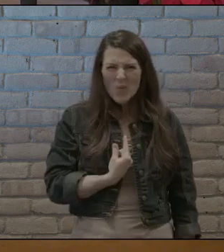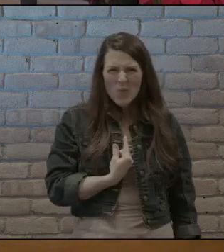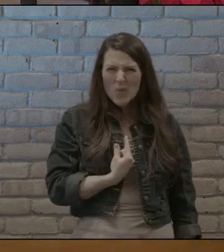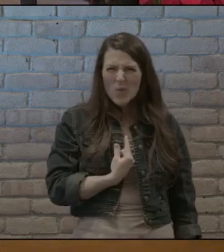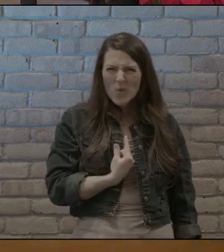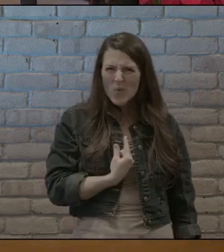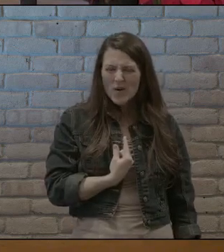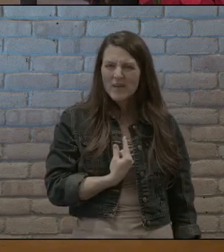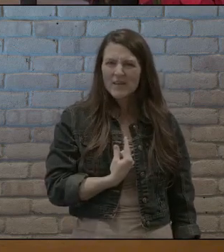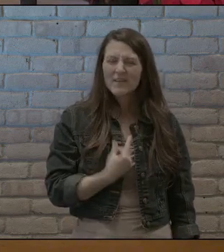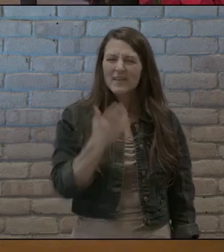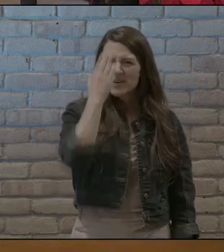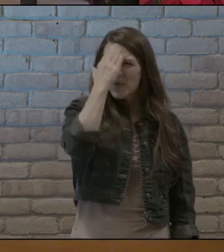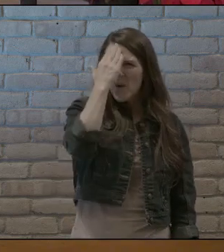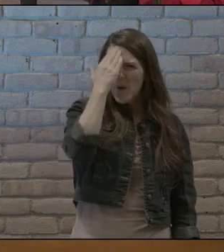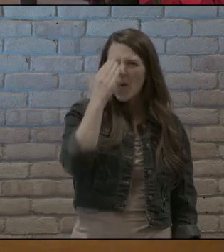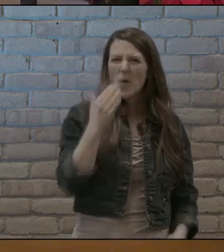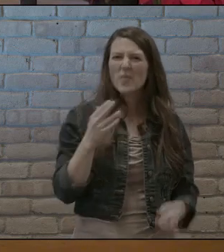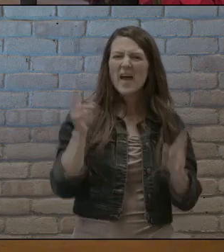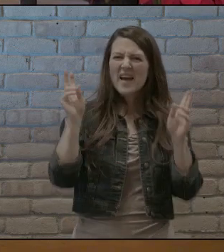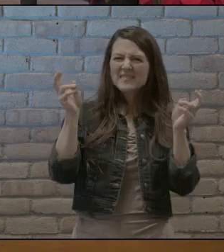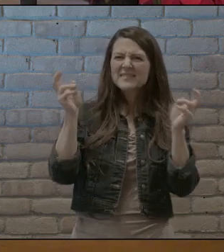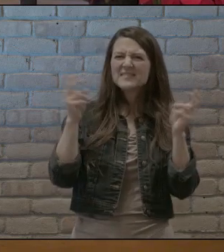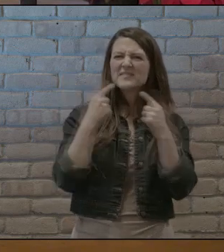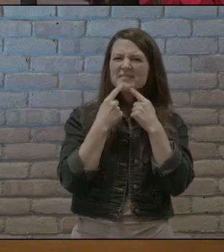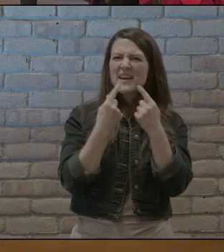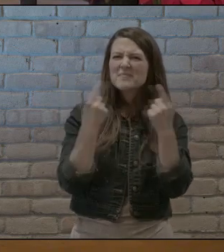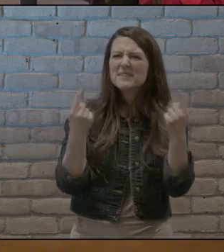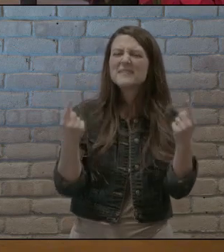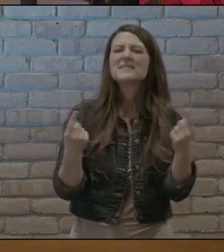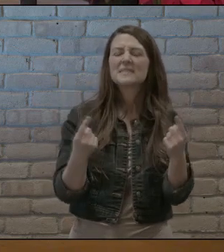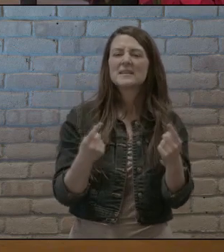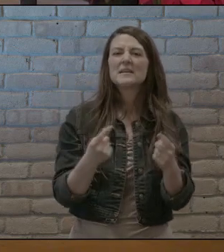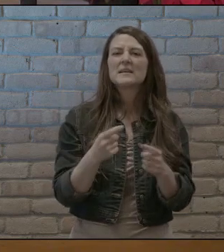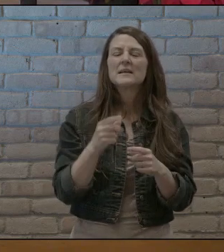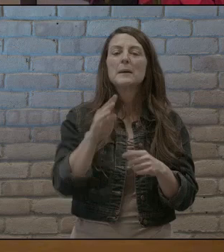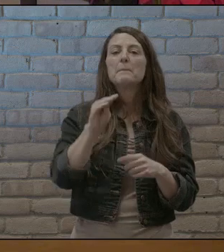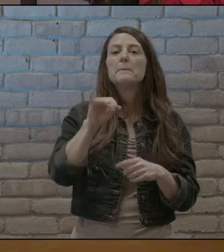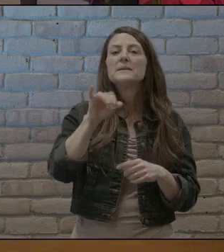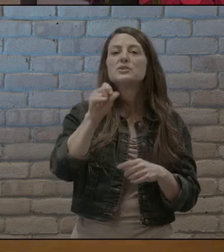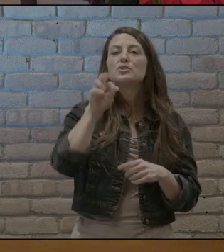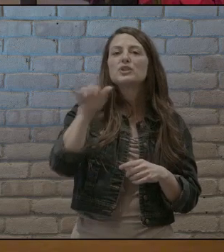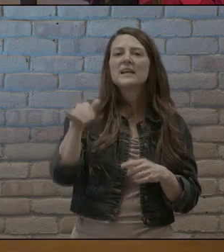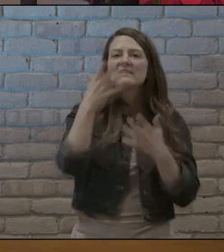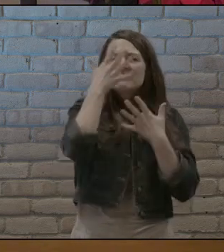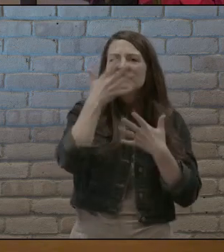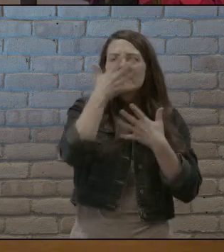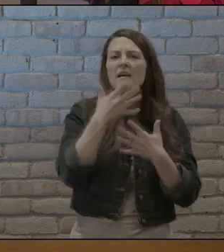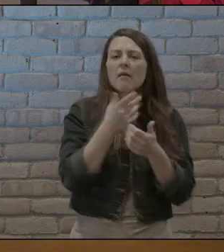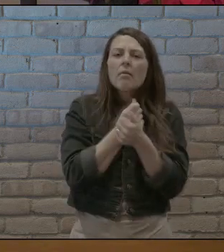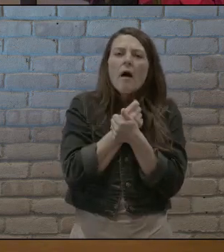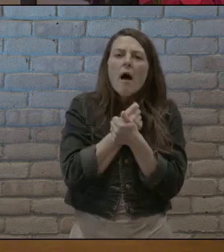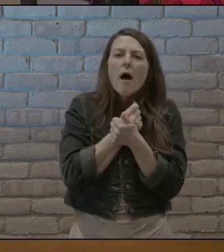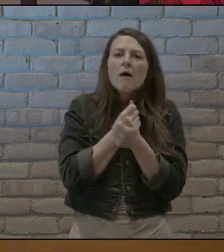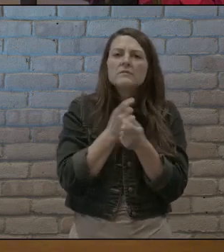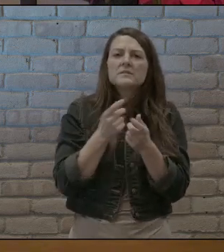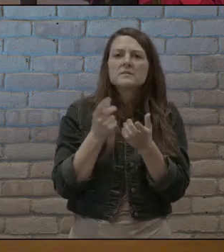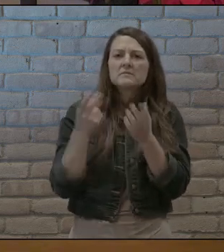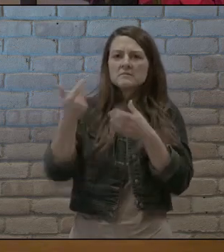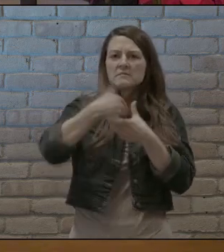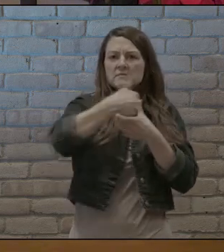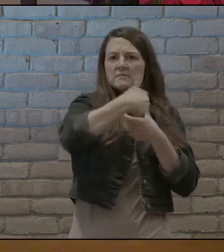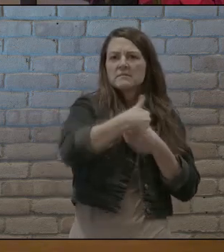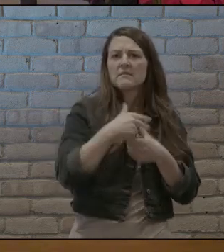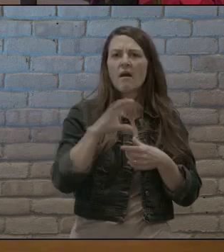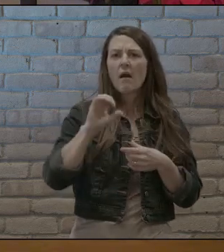old saying that misery loves company. And I think even when we're at this point, when we've got